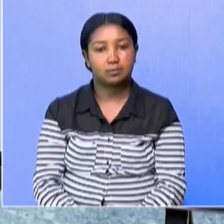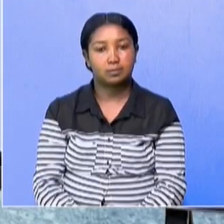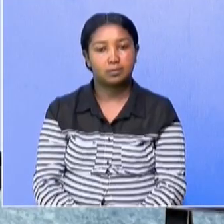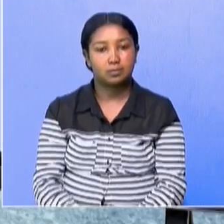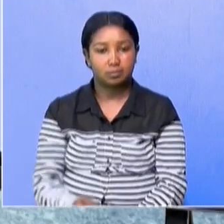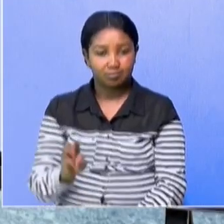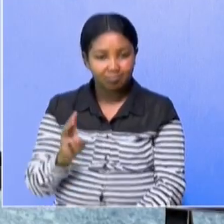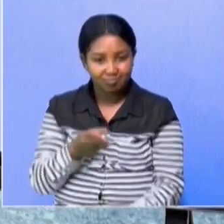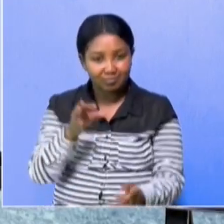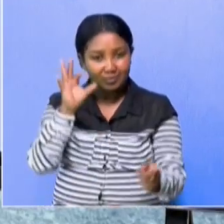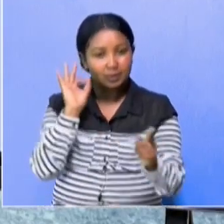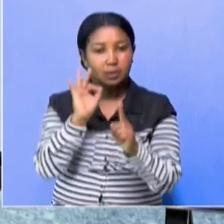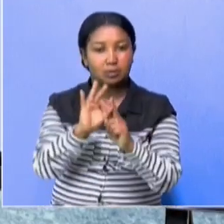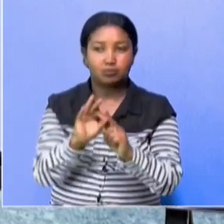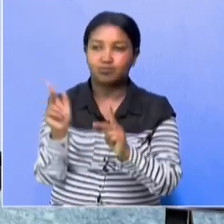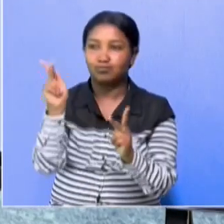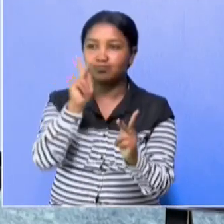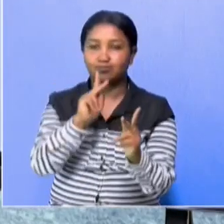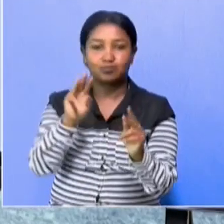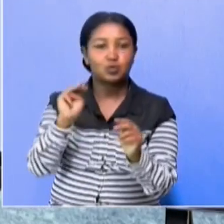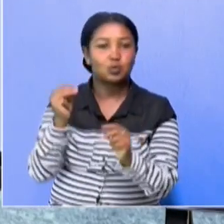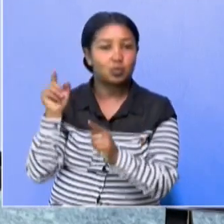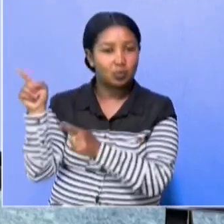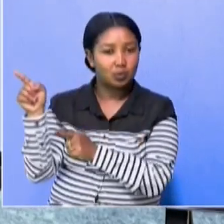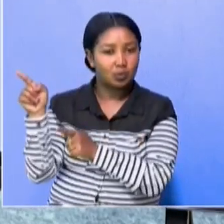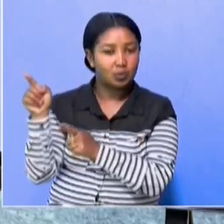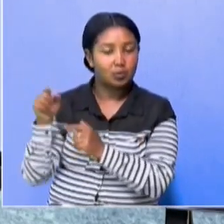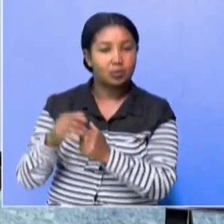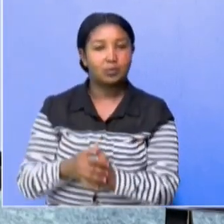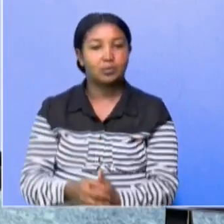We are planning to visit Entoto Park.